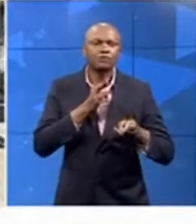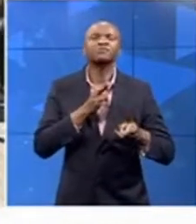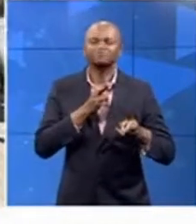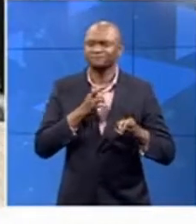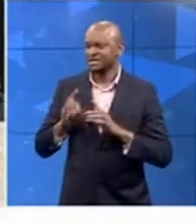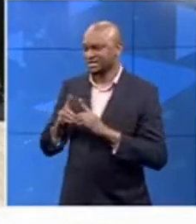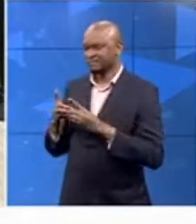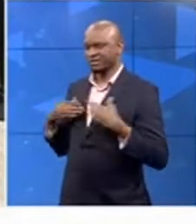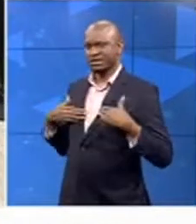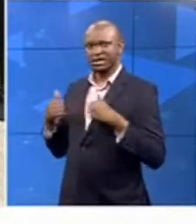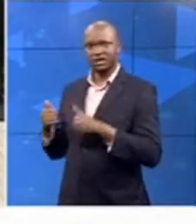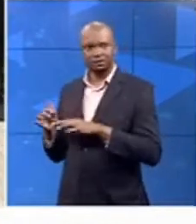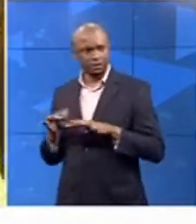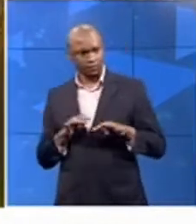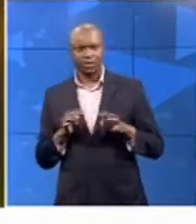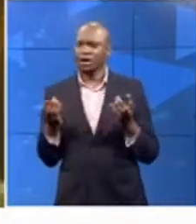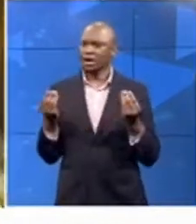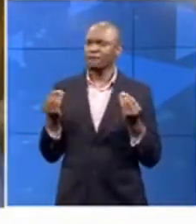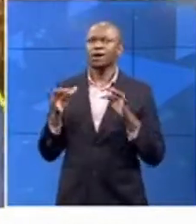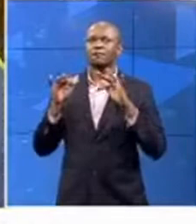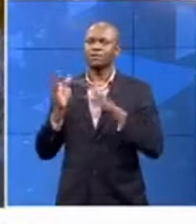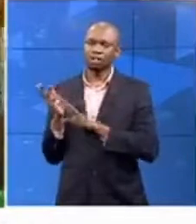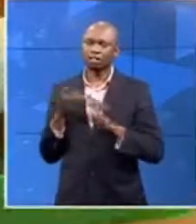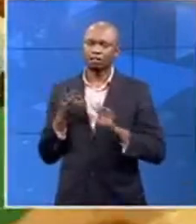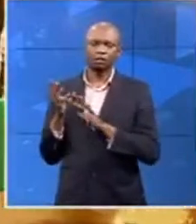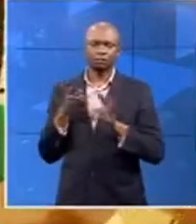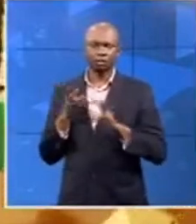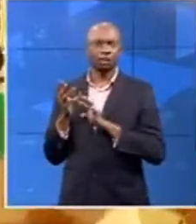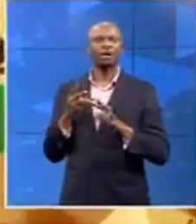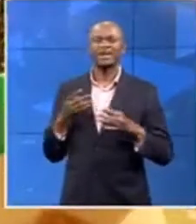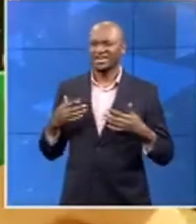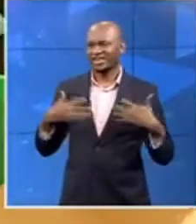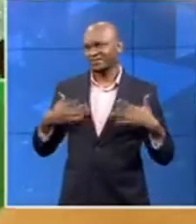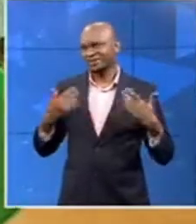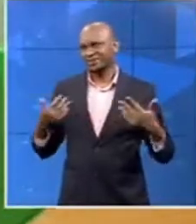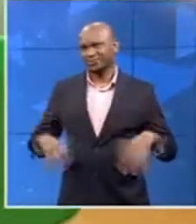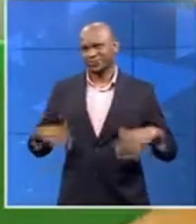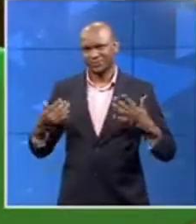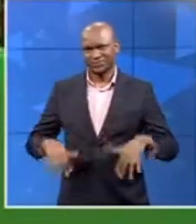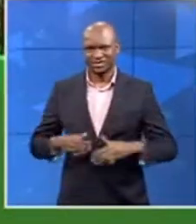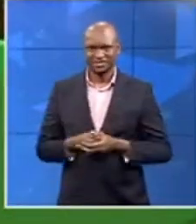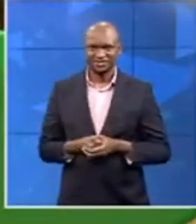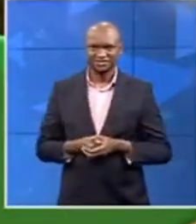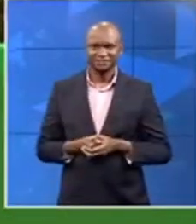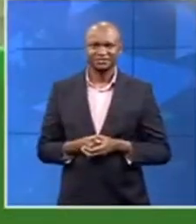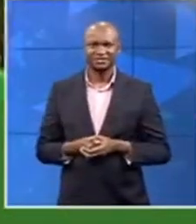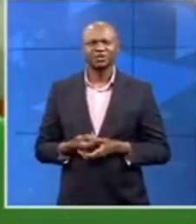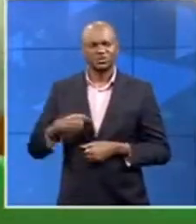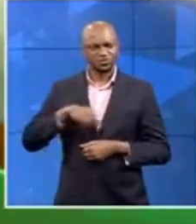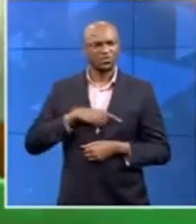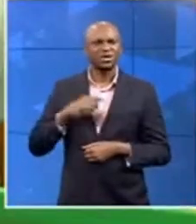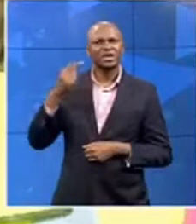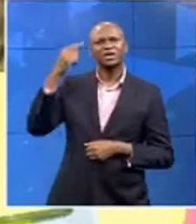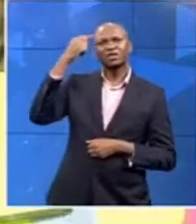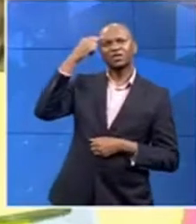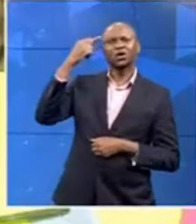lijabulile kubona sibalo lesetulo salabo labafikile. We thought we were going to see 20 journalists